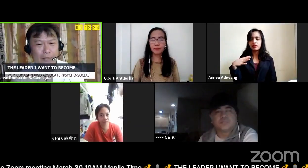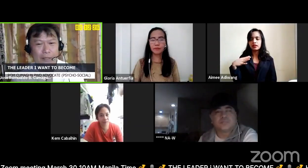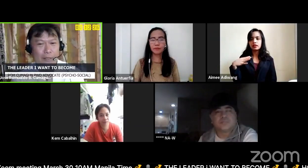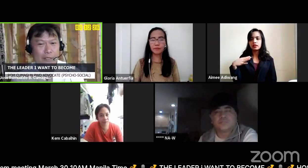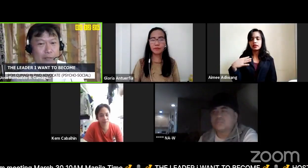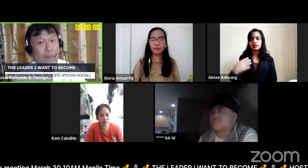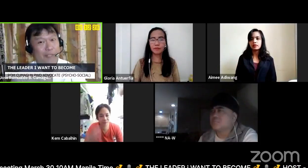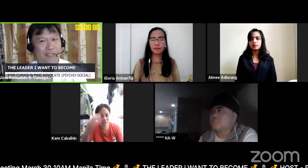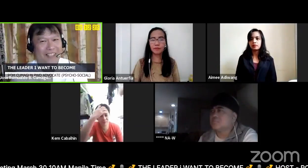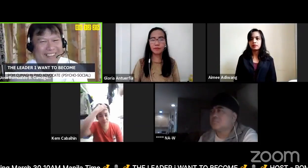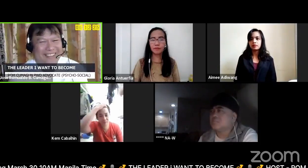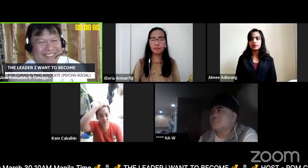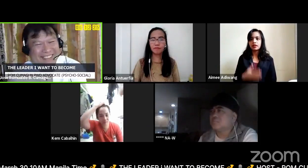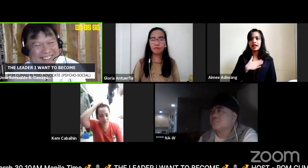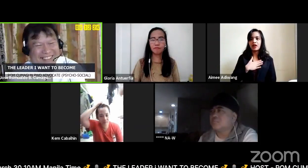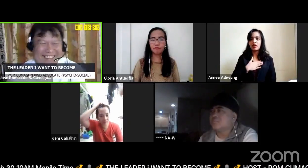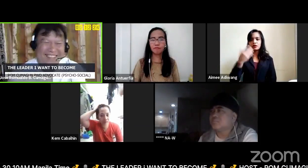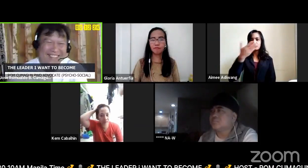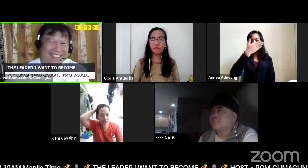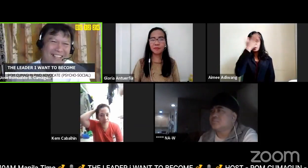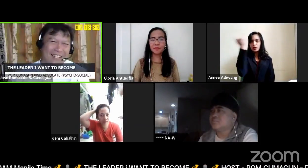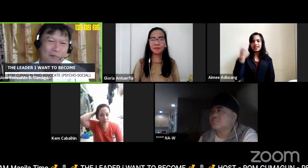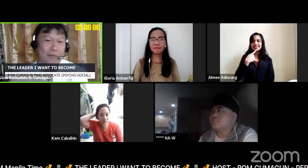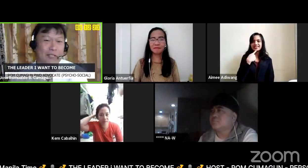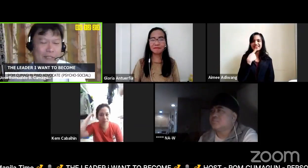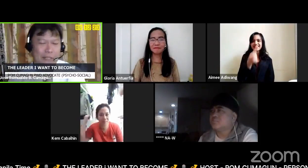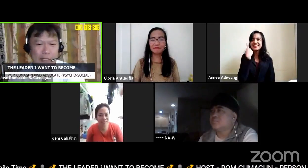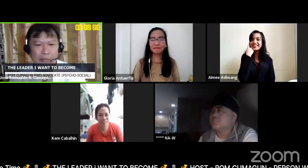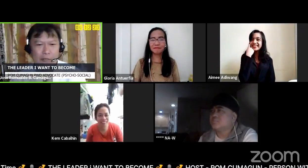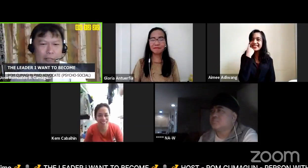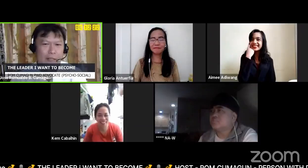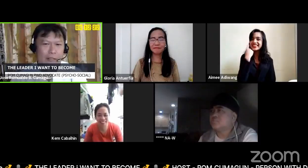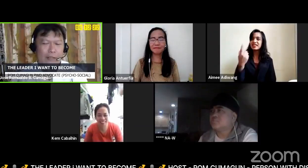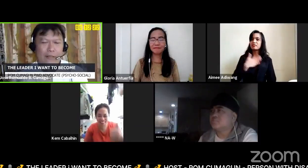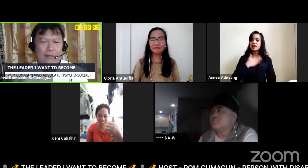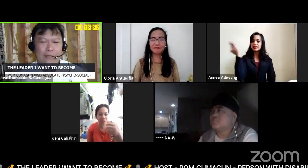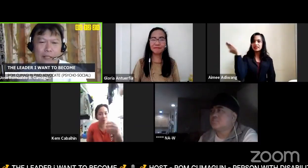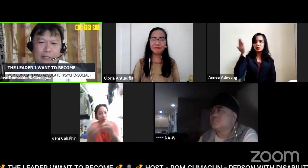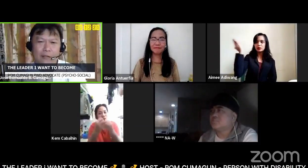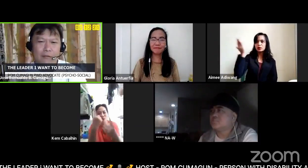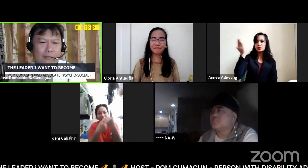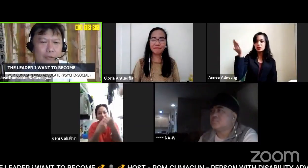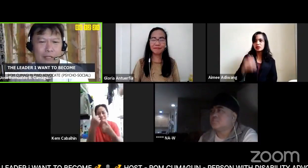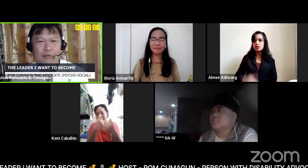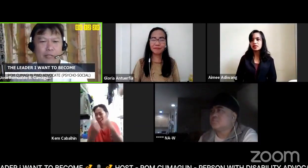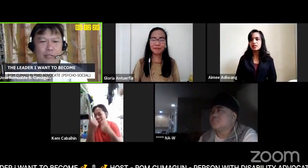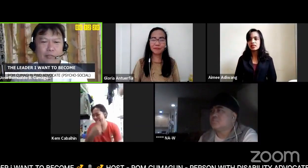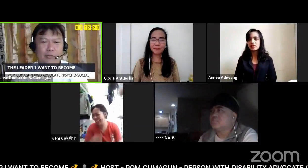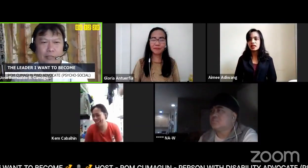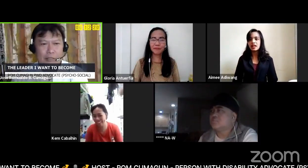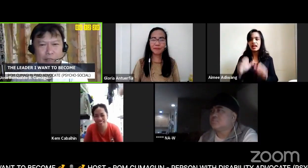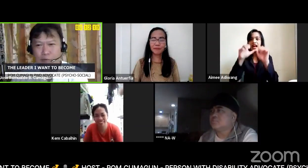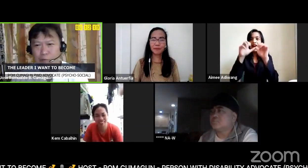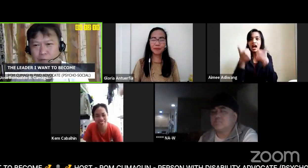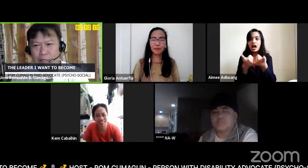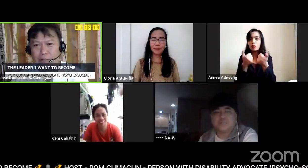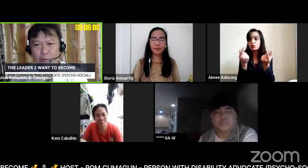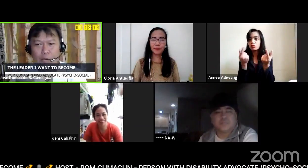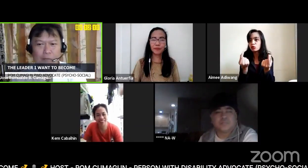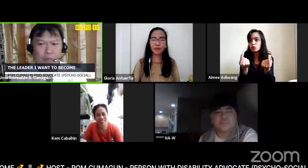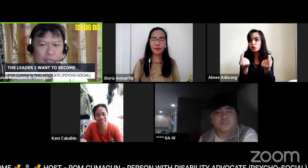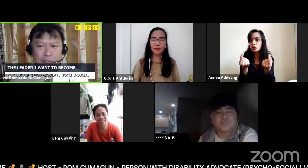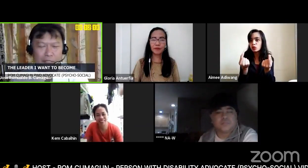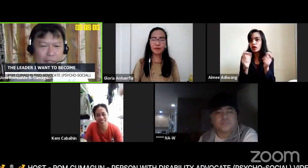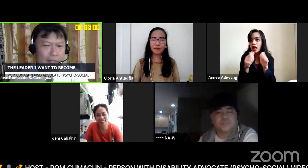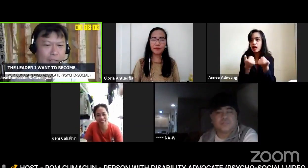my in my speech, in my presentation, that the only way to do this is to